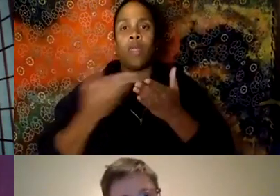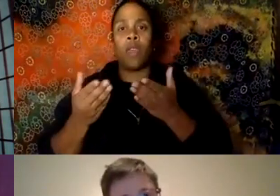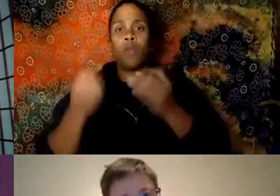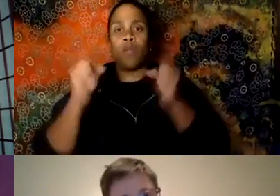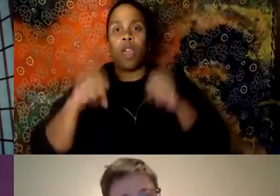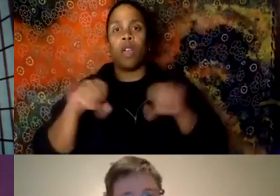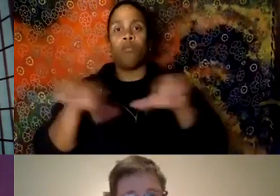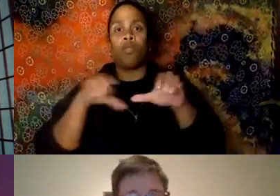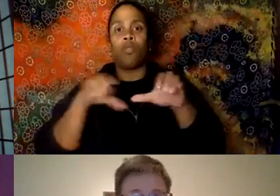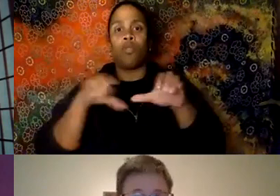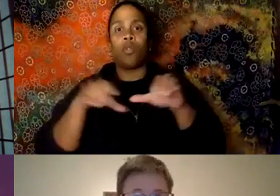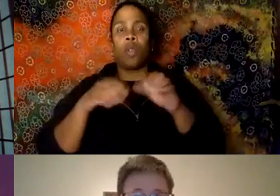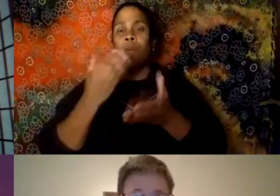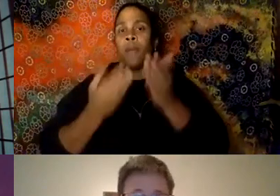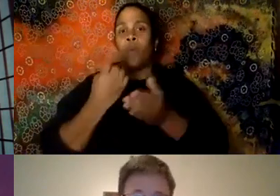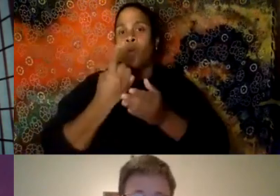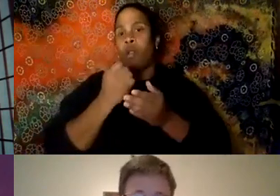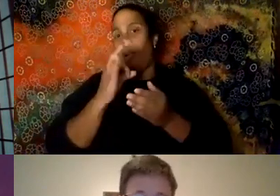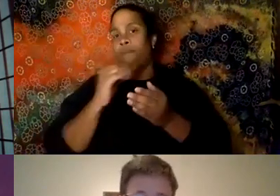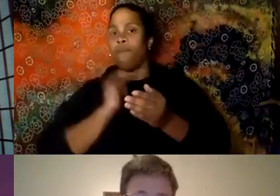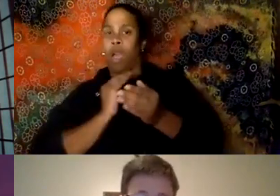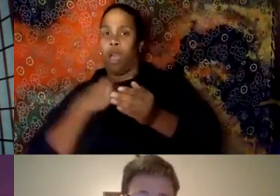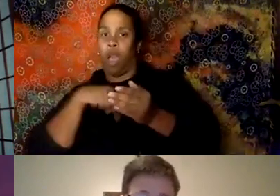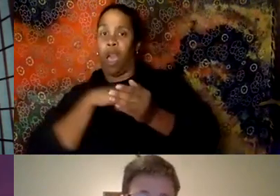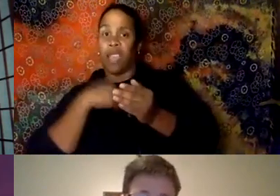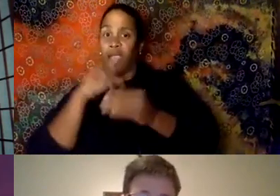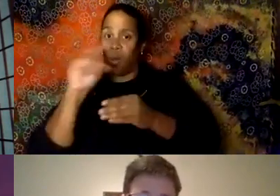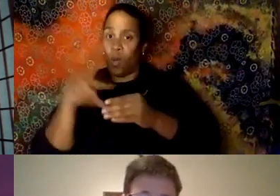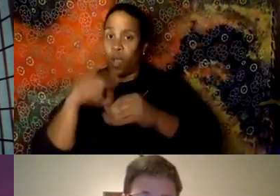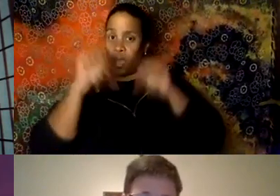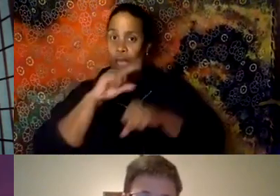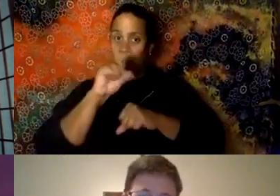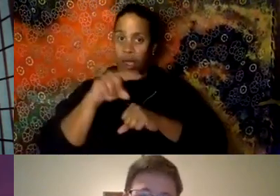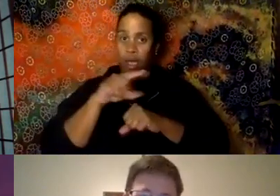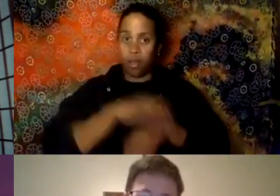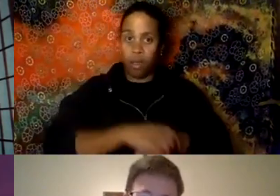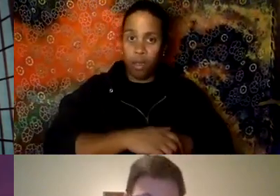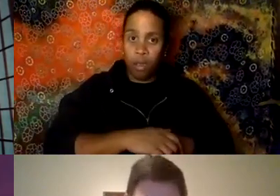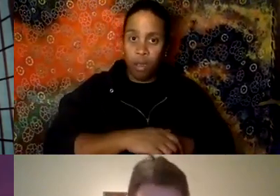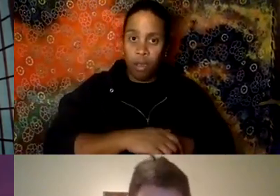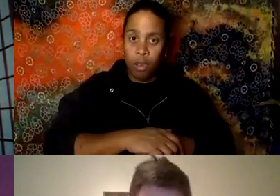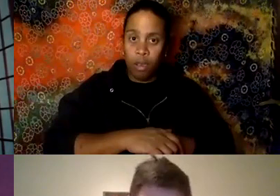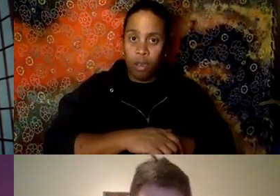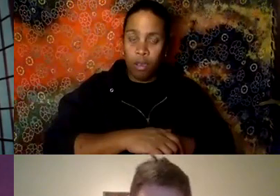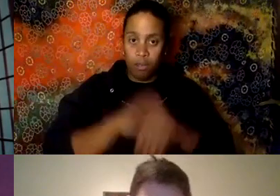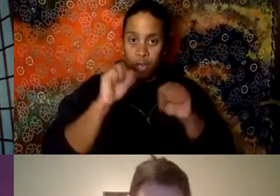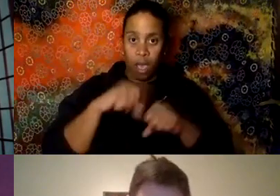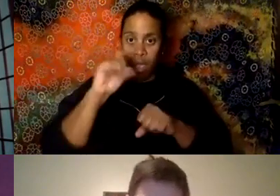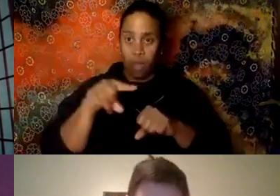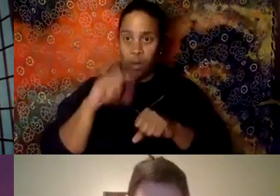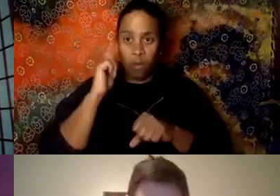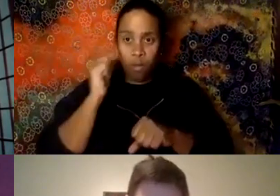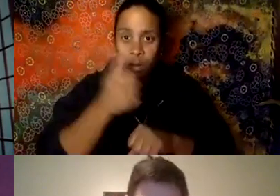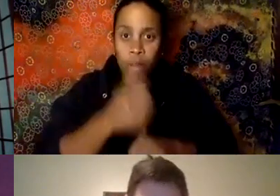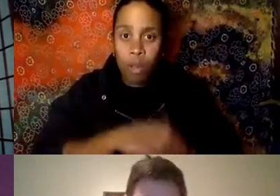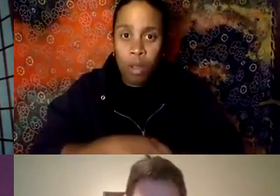of us may have a question that we want to ask. So we can ask questions of each other. Oh yeah, Satora is going to be